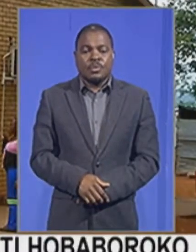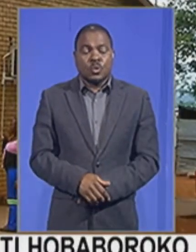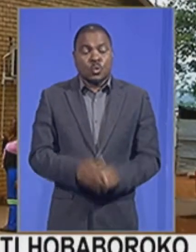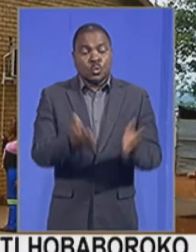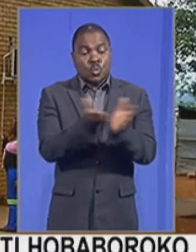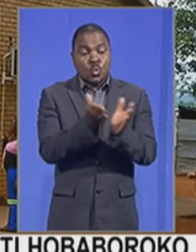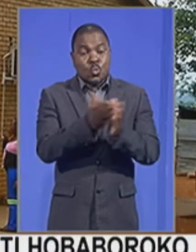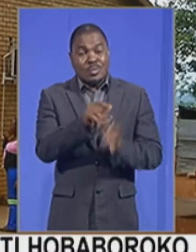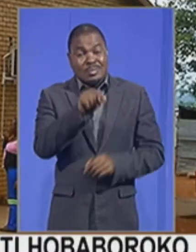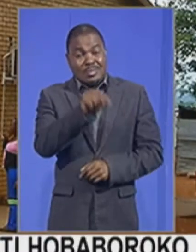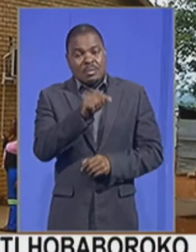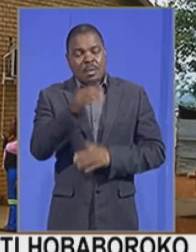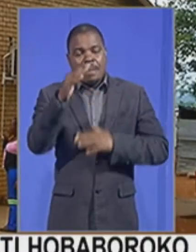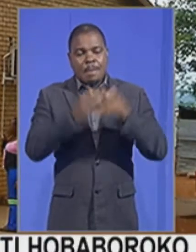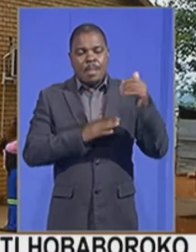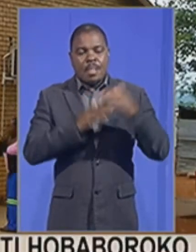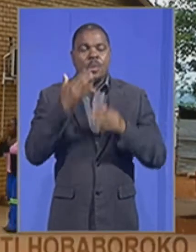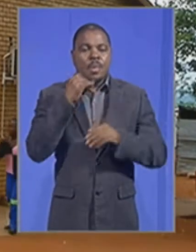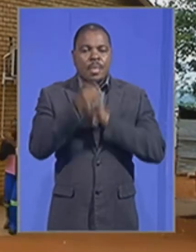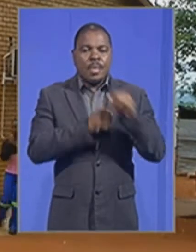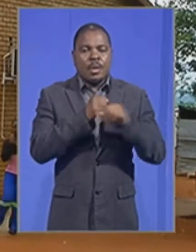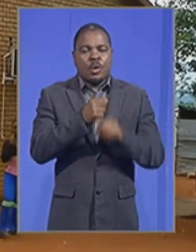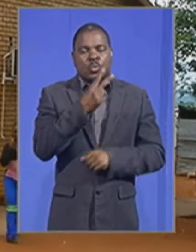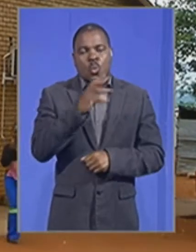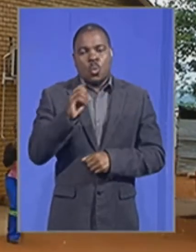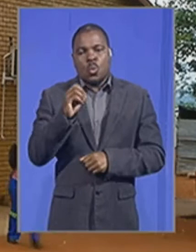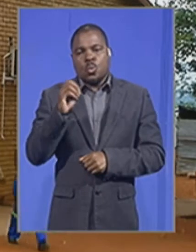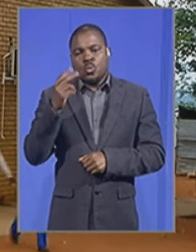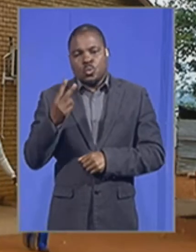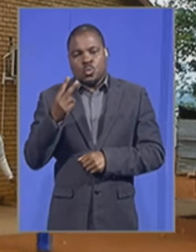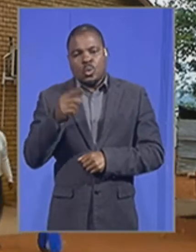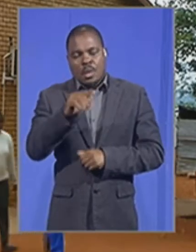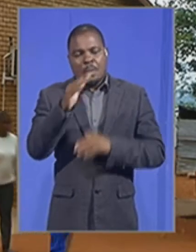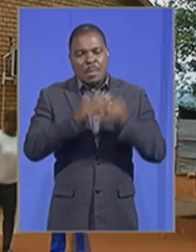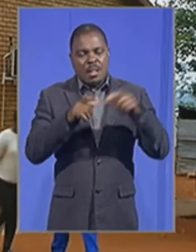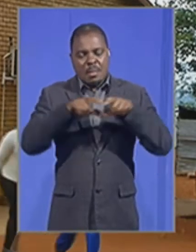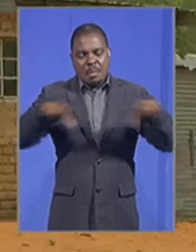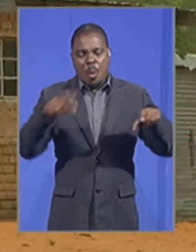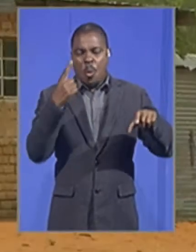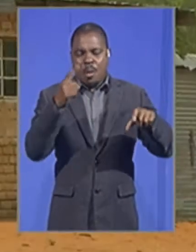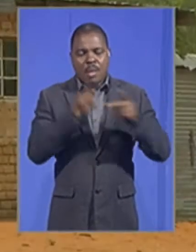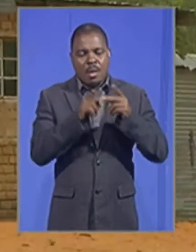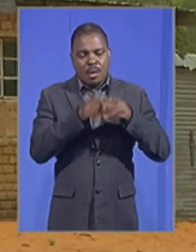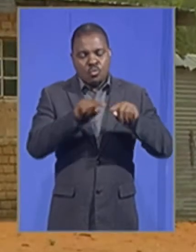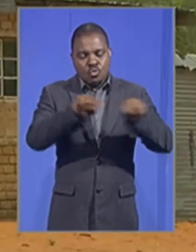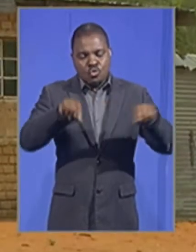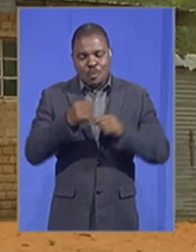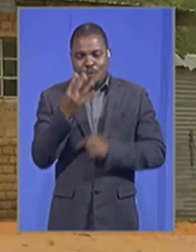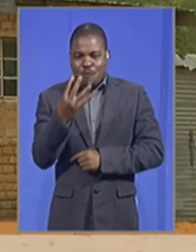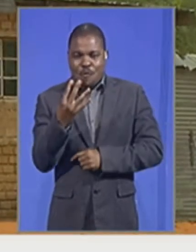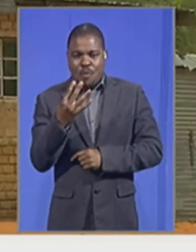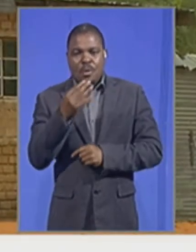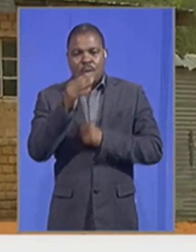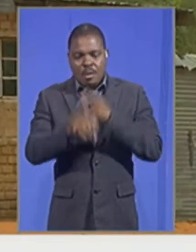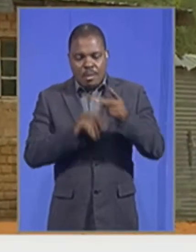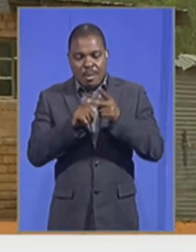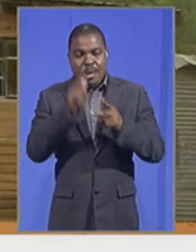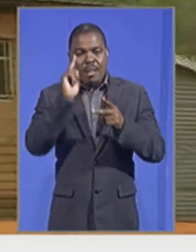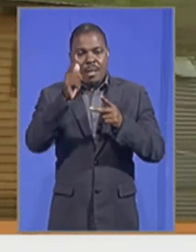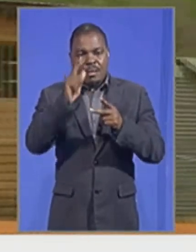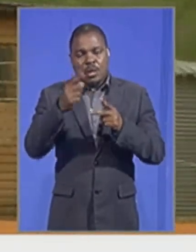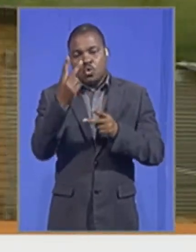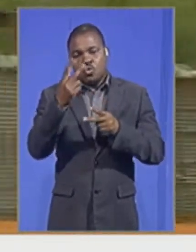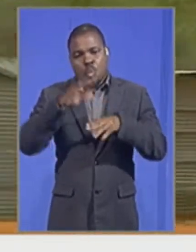Sekolo se agile ngwageng wa 2020 ka moago o tee o bo gona le diphapoši tše 4 morago go ile go atlalletswa ka diphapoši